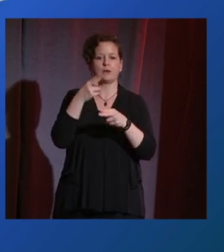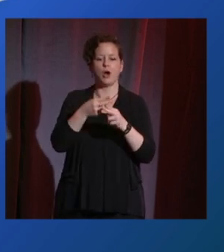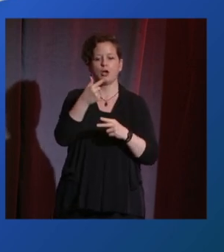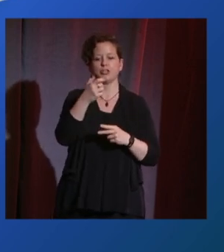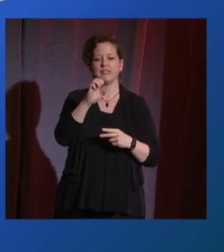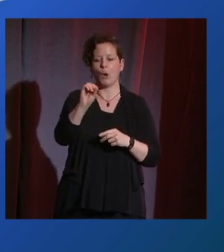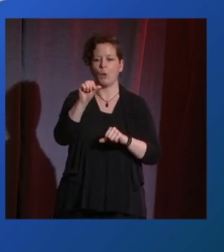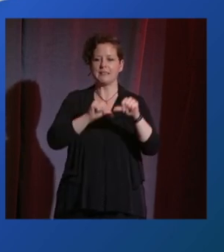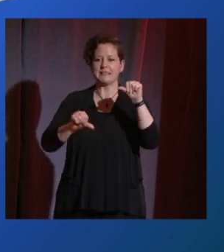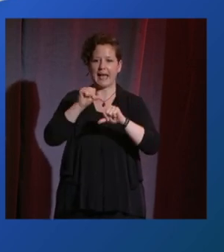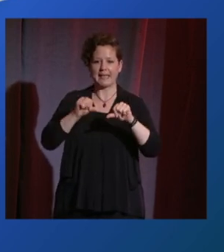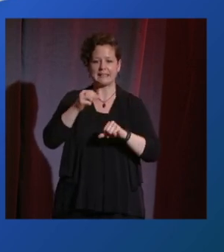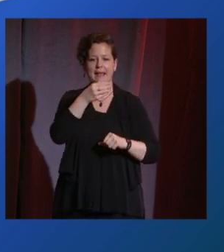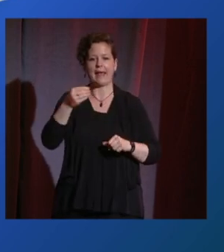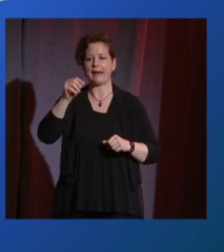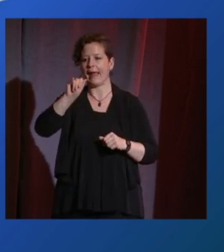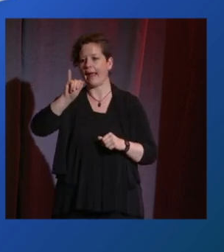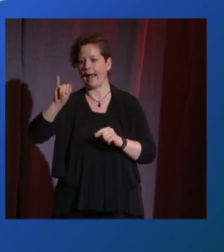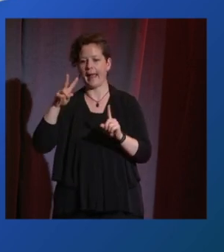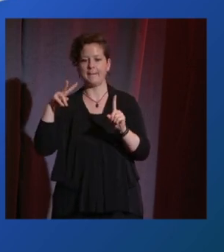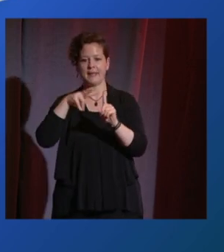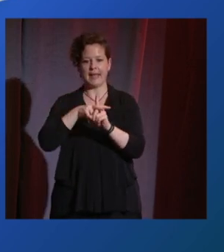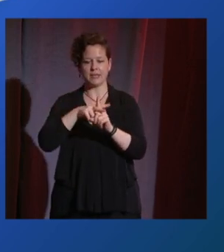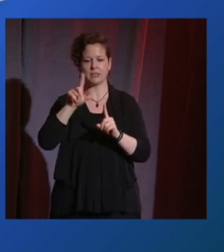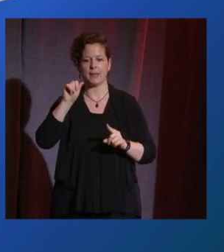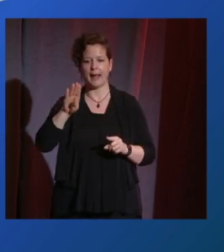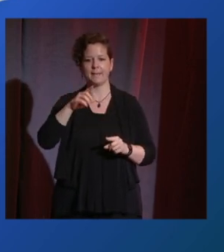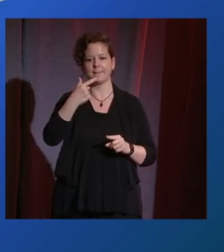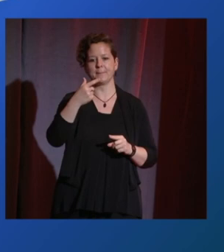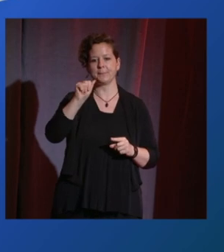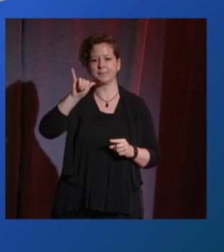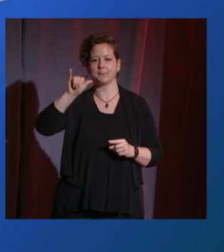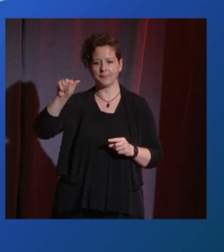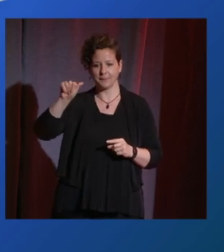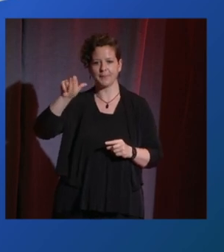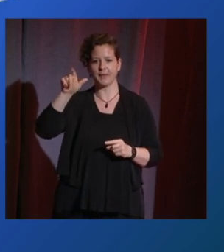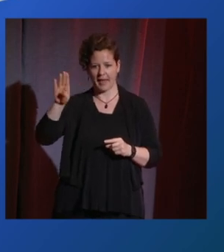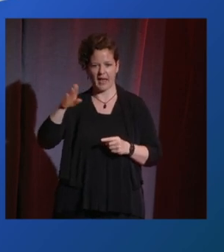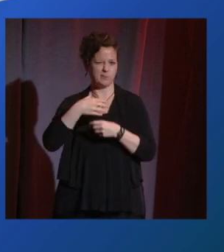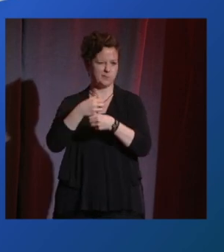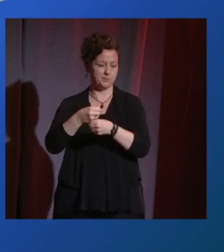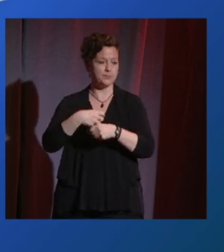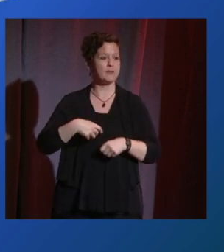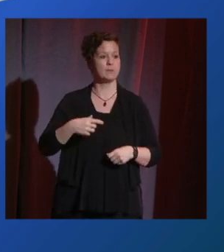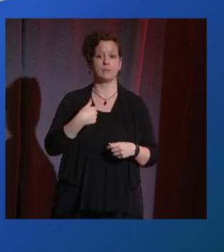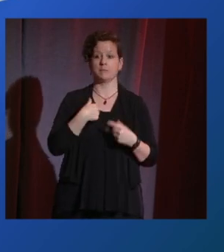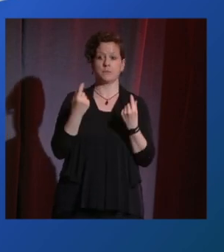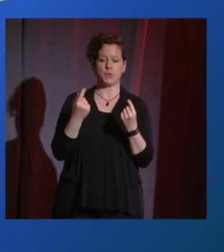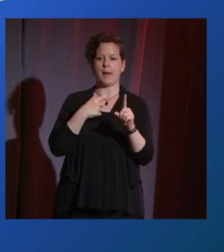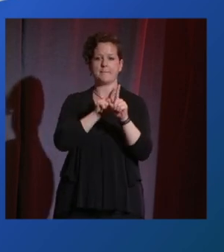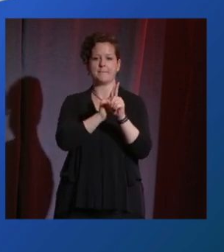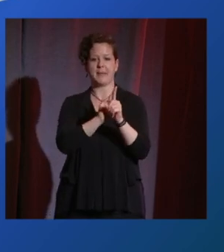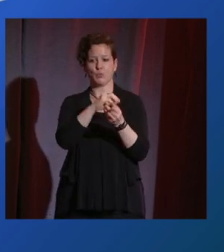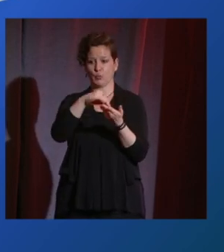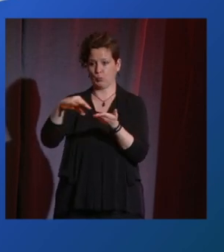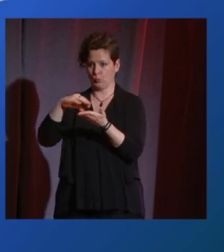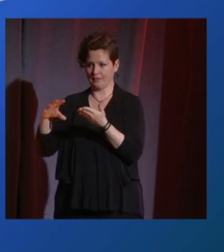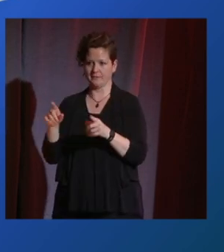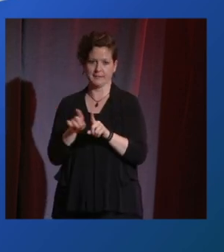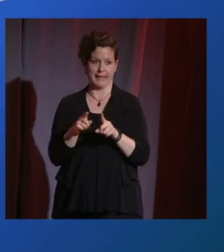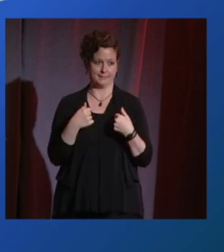and AI application lab or guia lab for short so I Mentor students um like